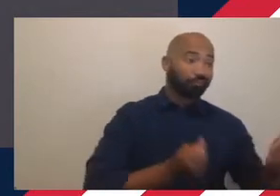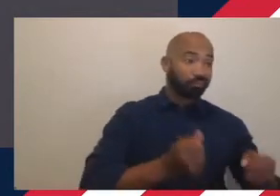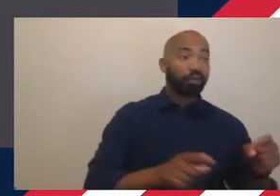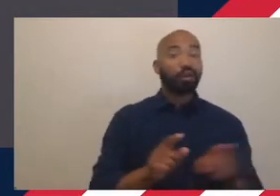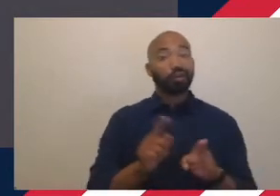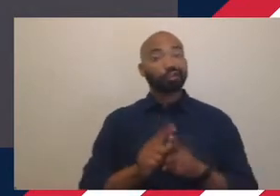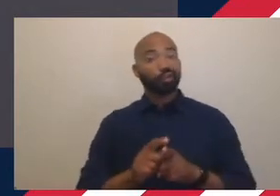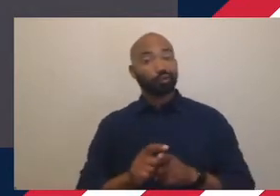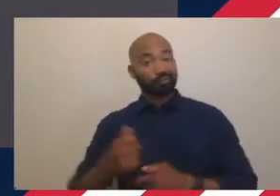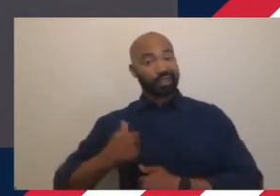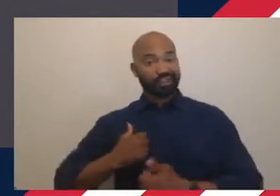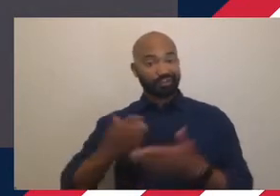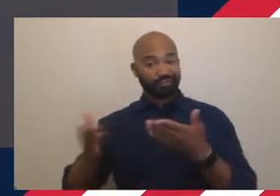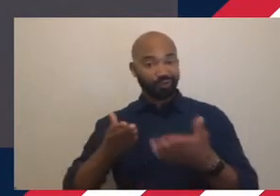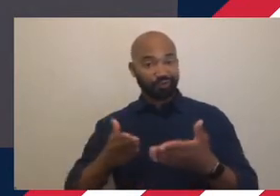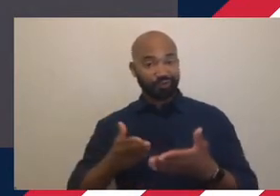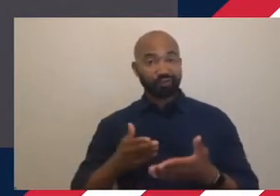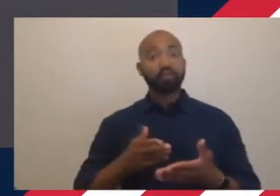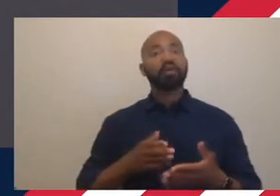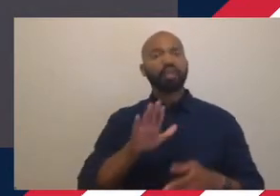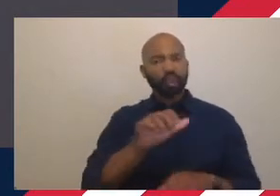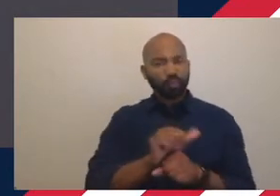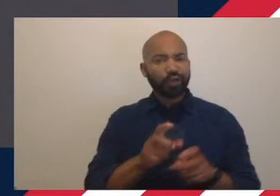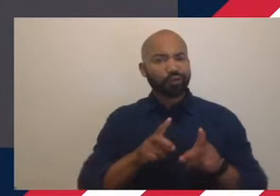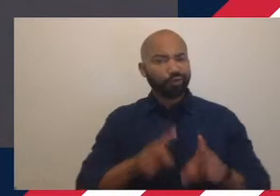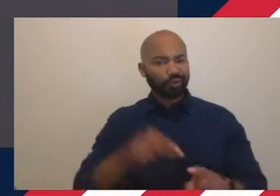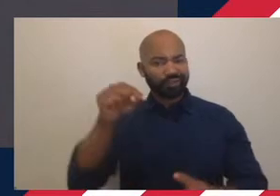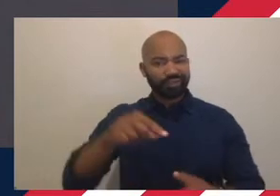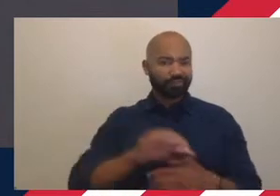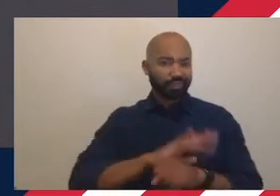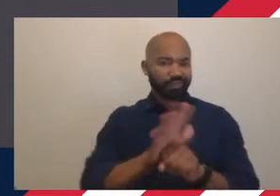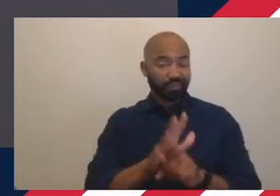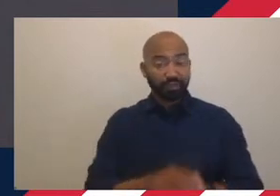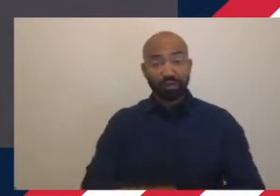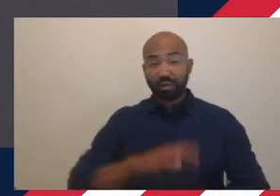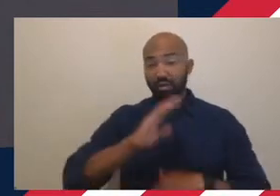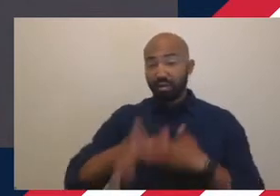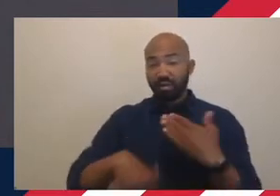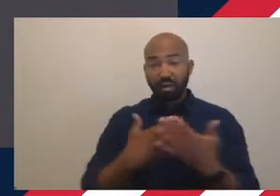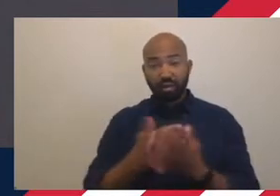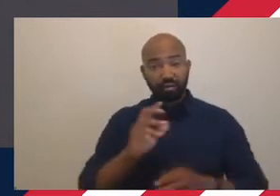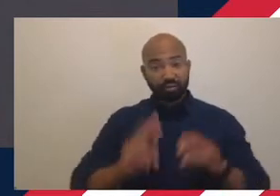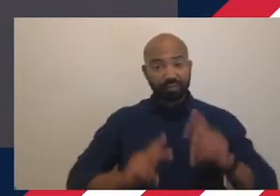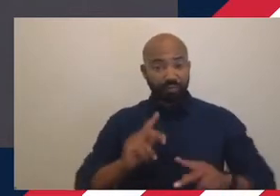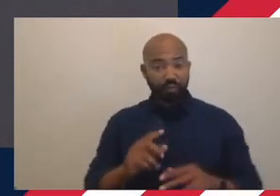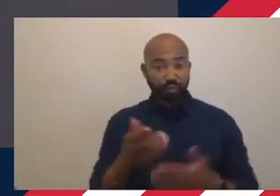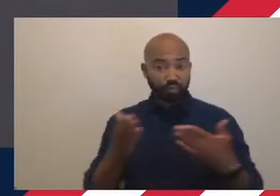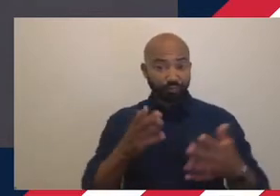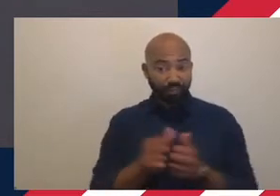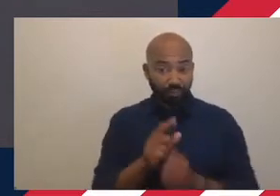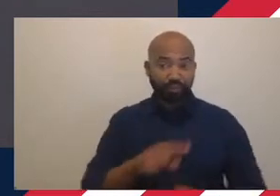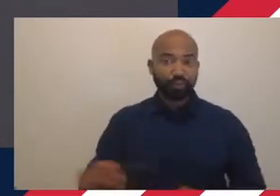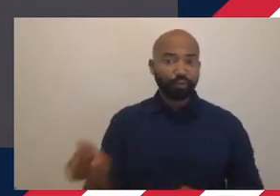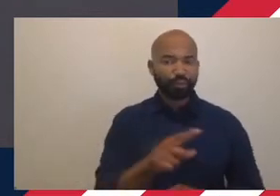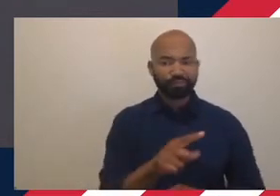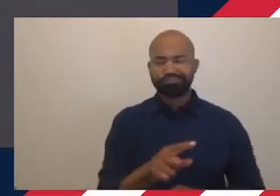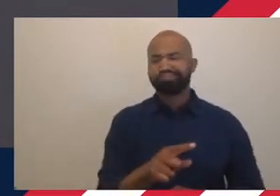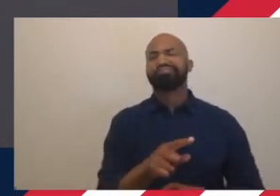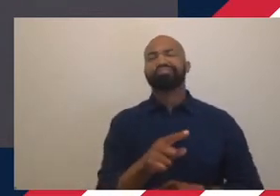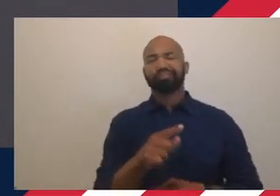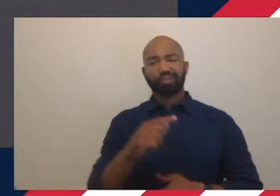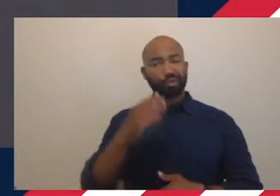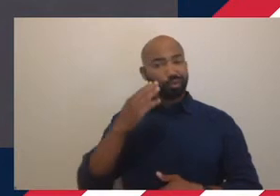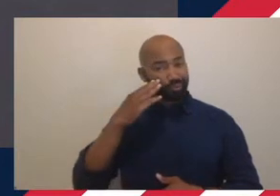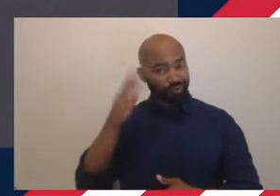And every single coworker and person that is serving with you, just know that we